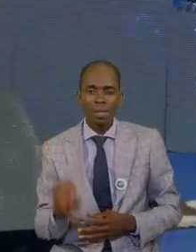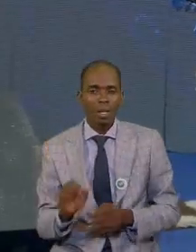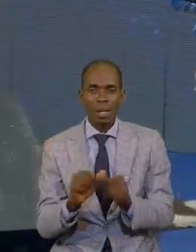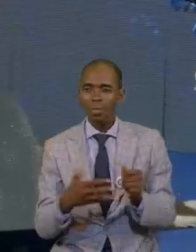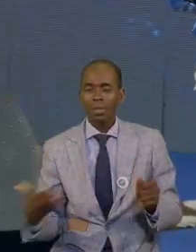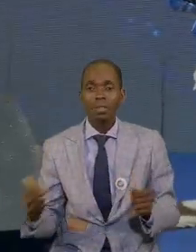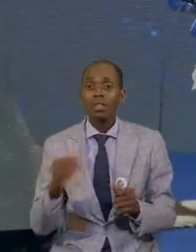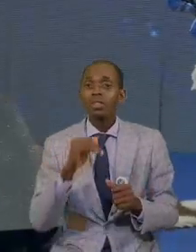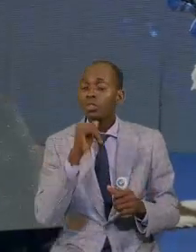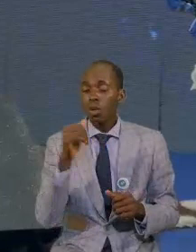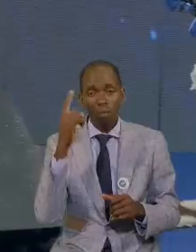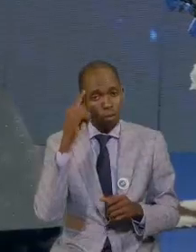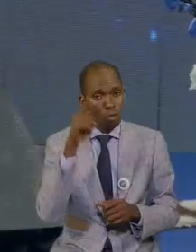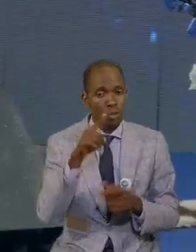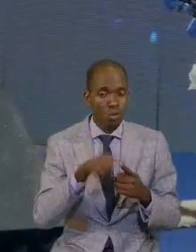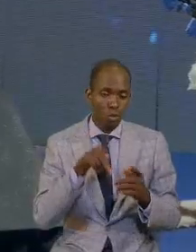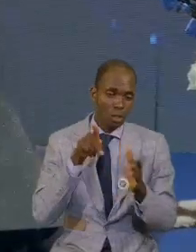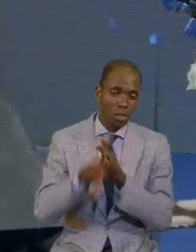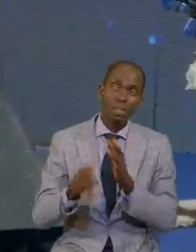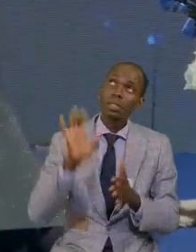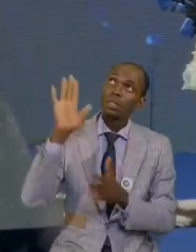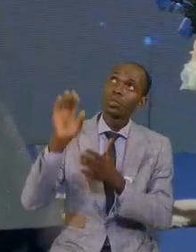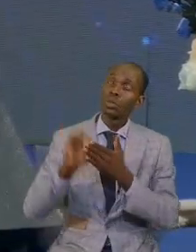for you to kill his own children.